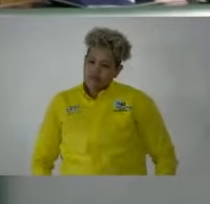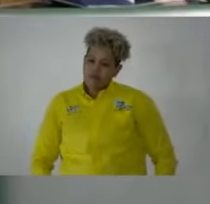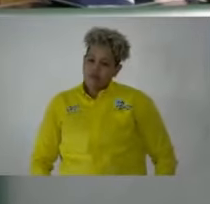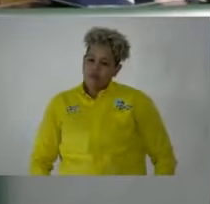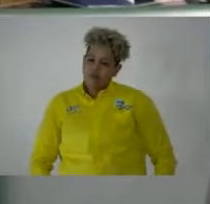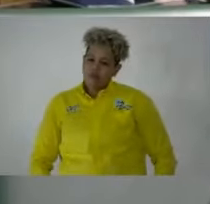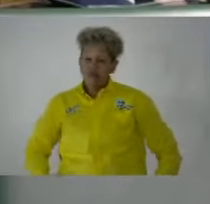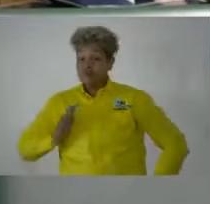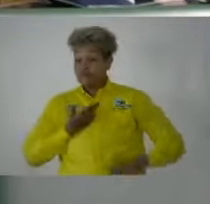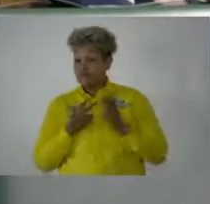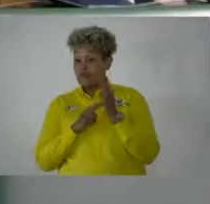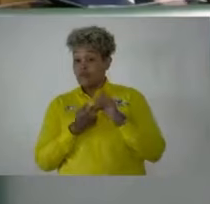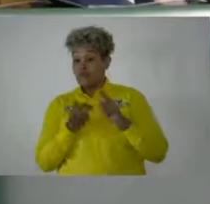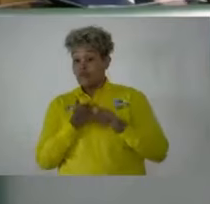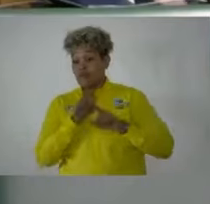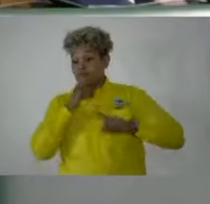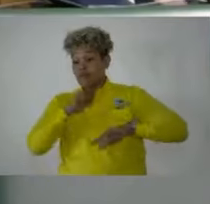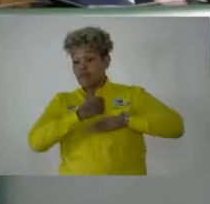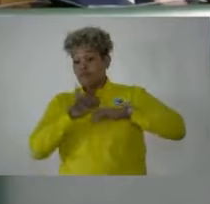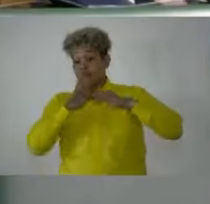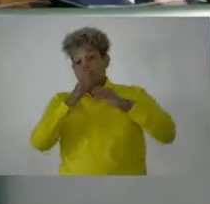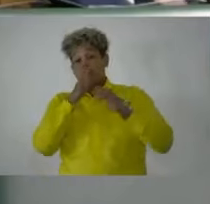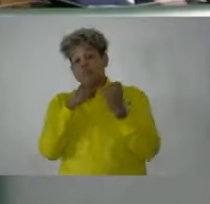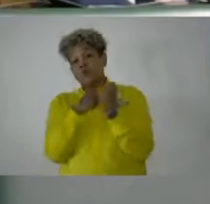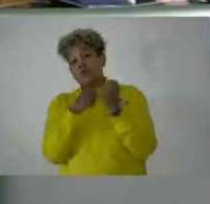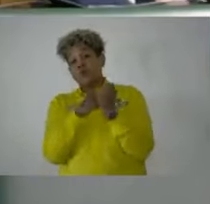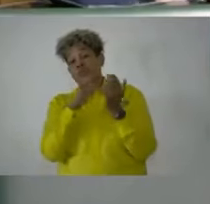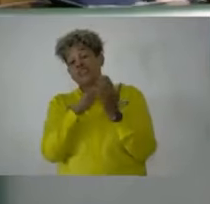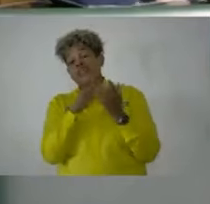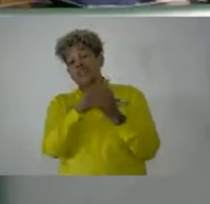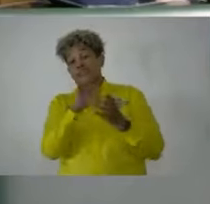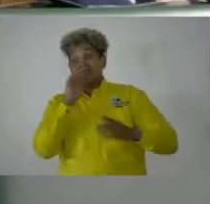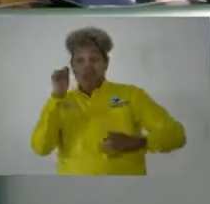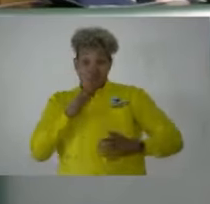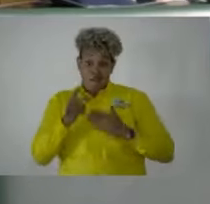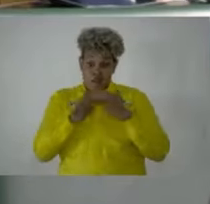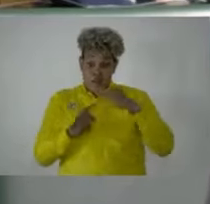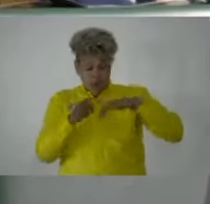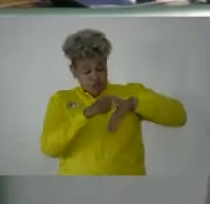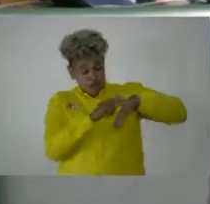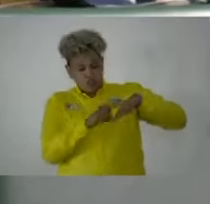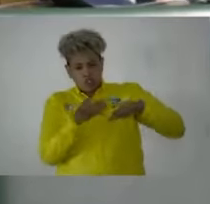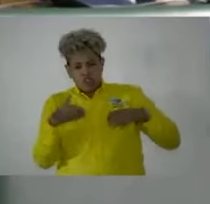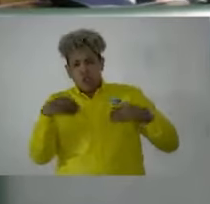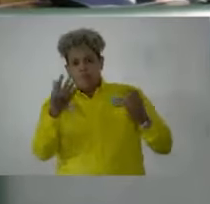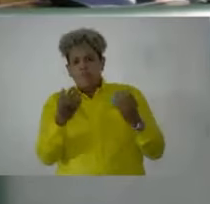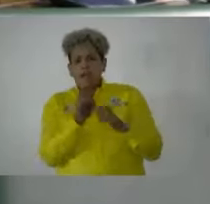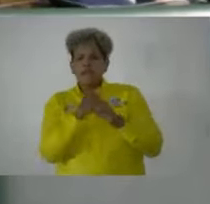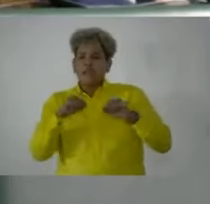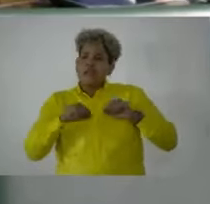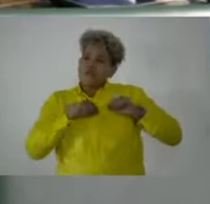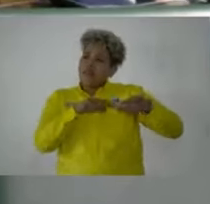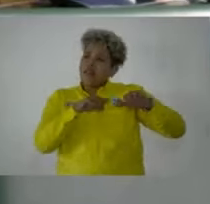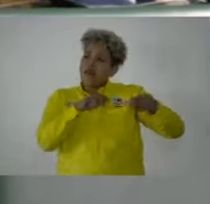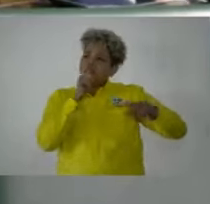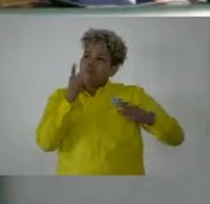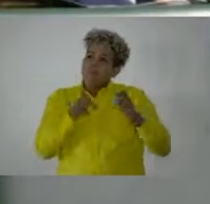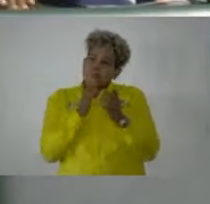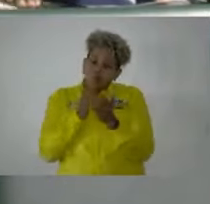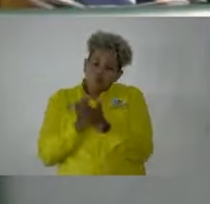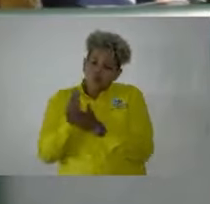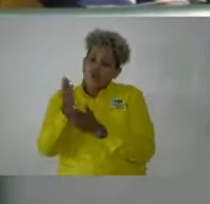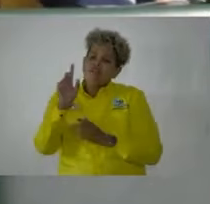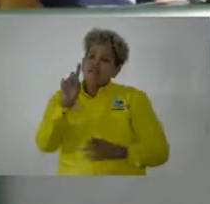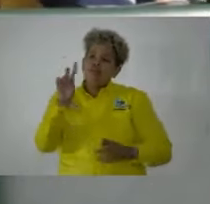And our intention is to establish support centres in every parish to provide safe havens for survivors of